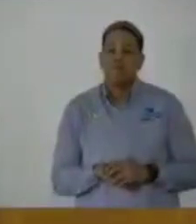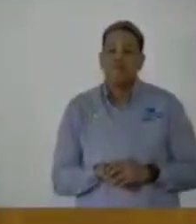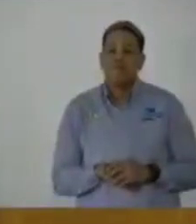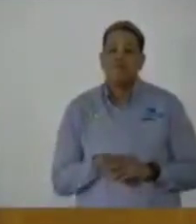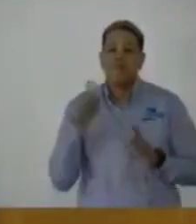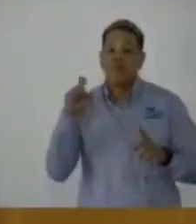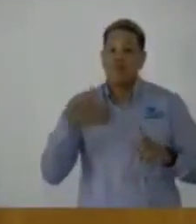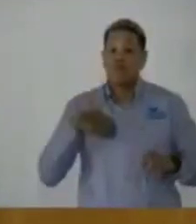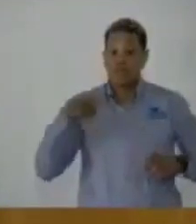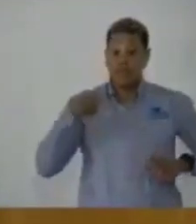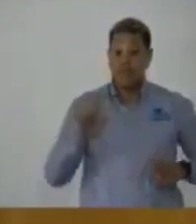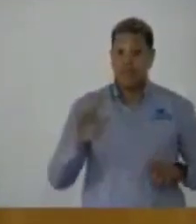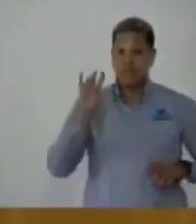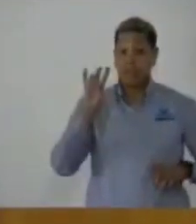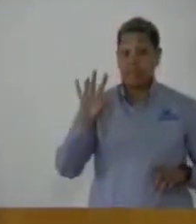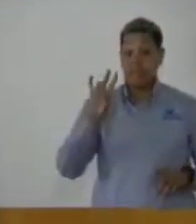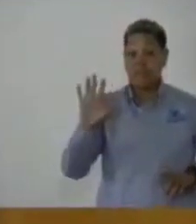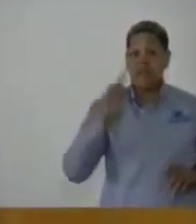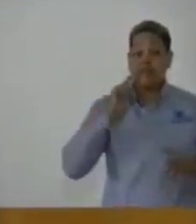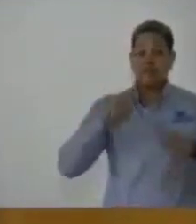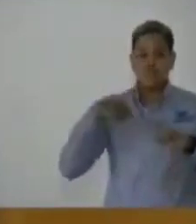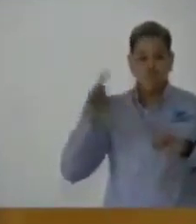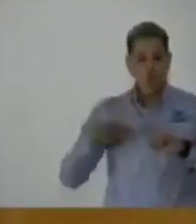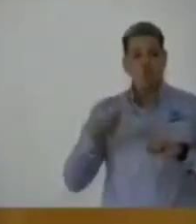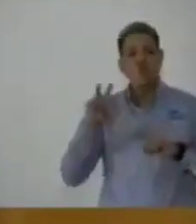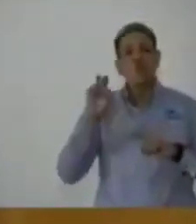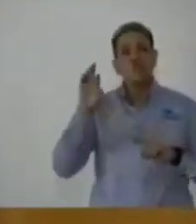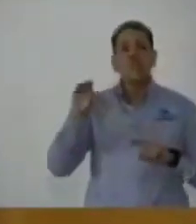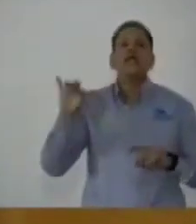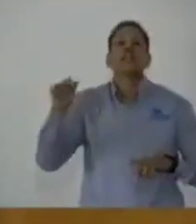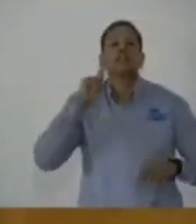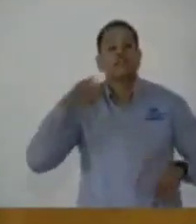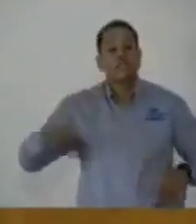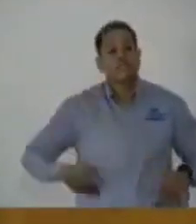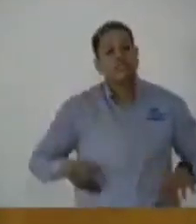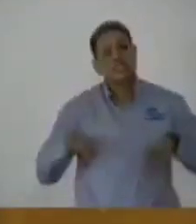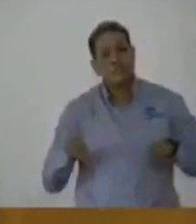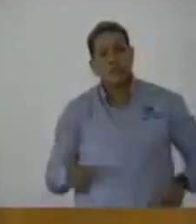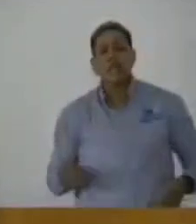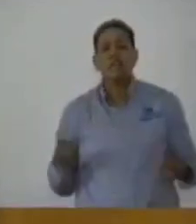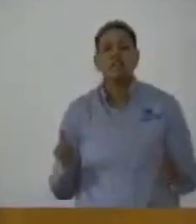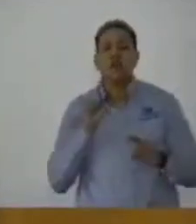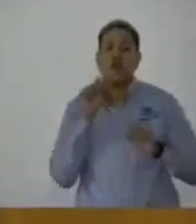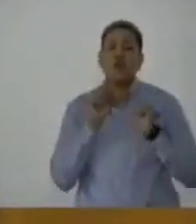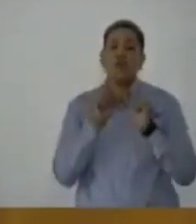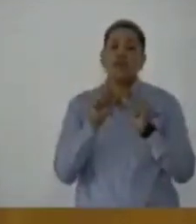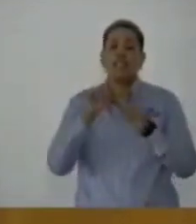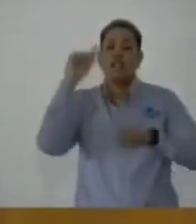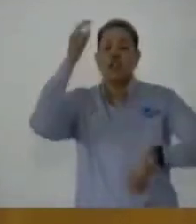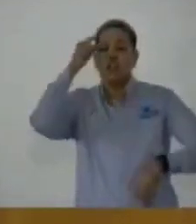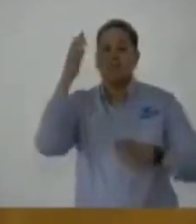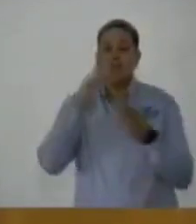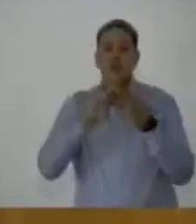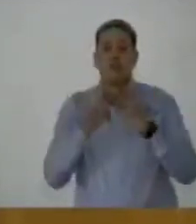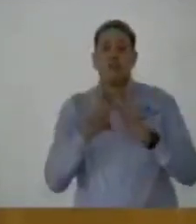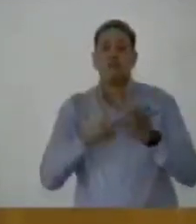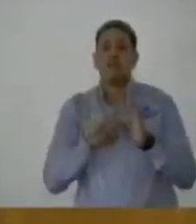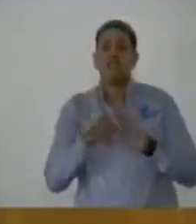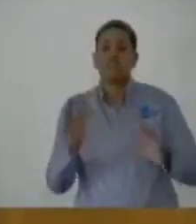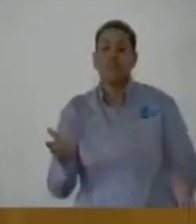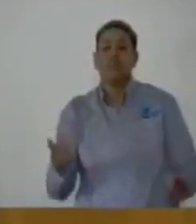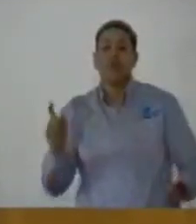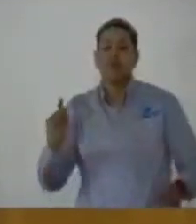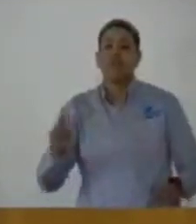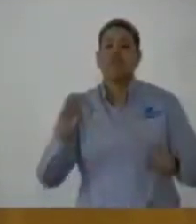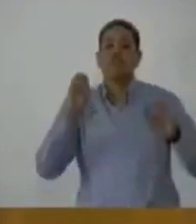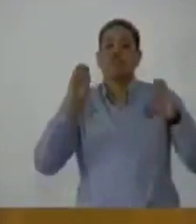have the capital, the 75, the recurring, right? So that is the discretionary. Now, maintaining the government figures means that this